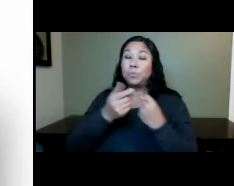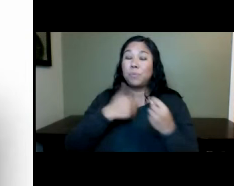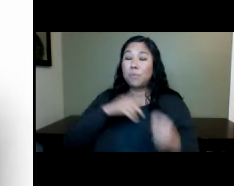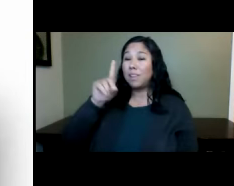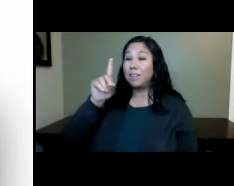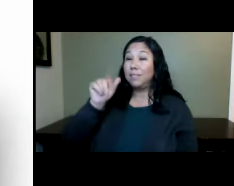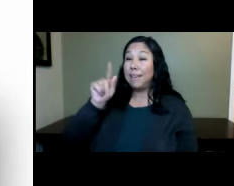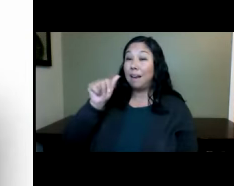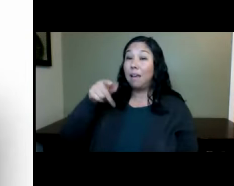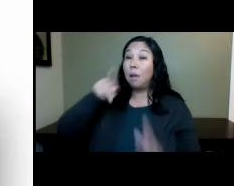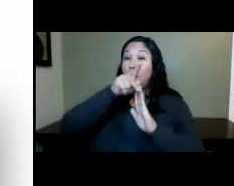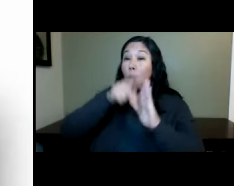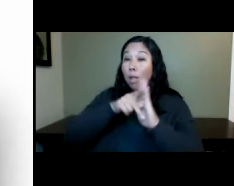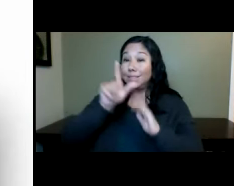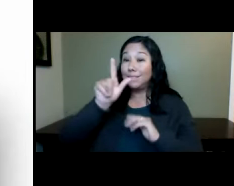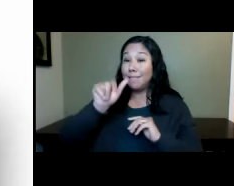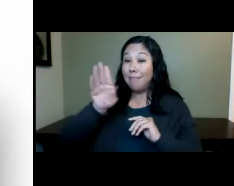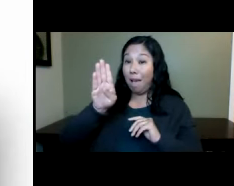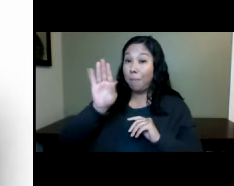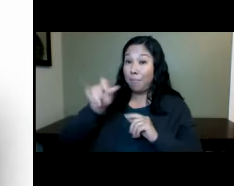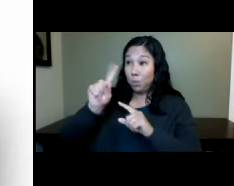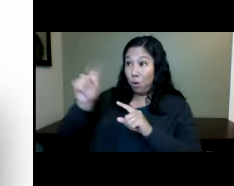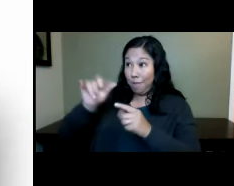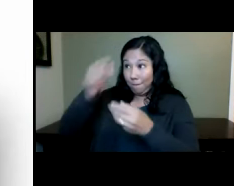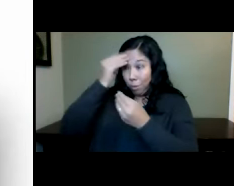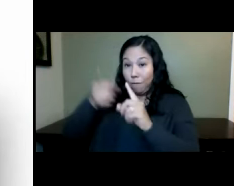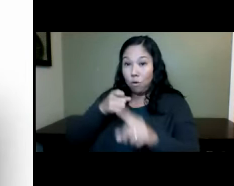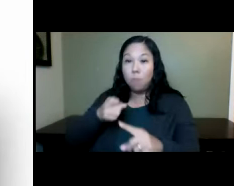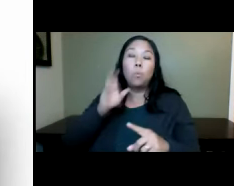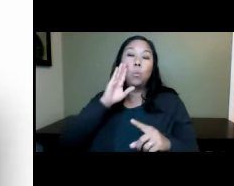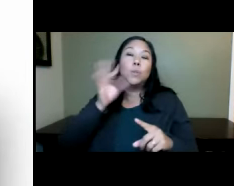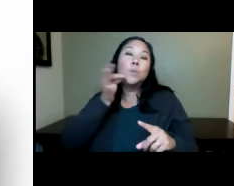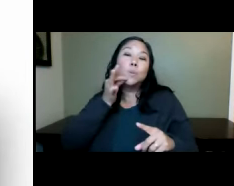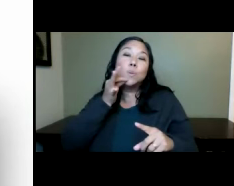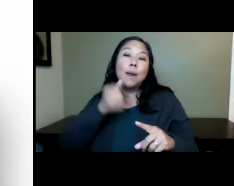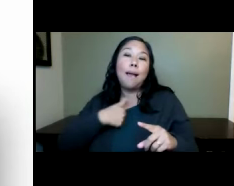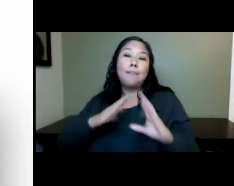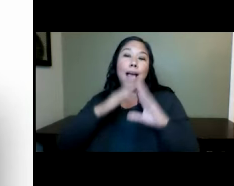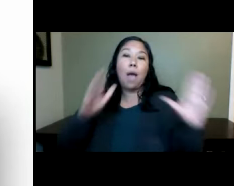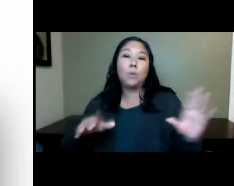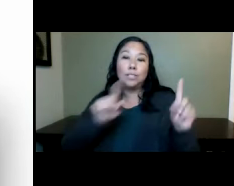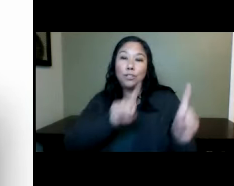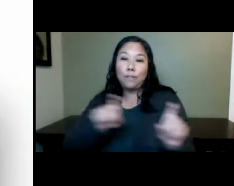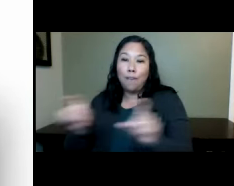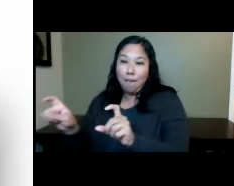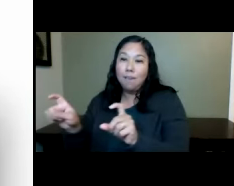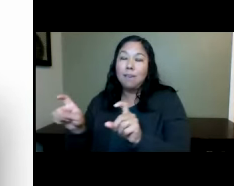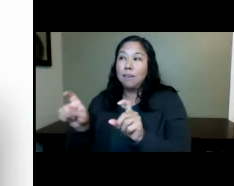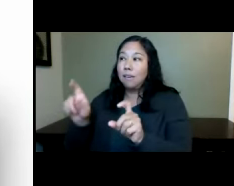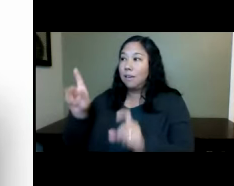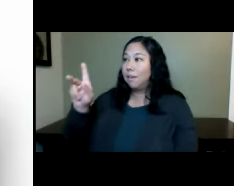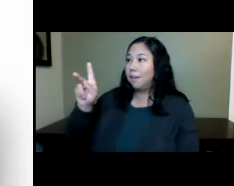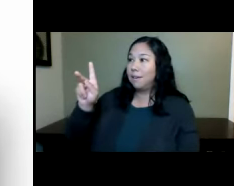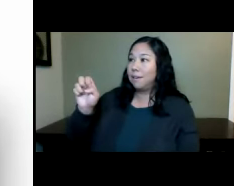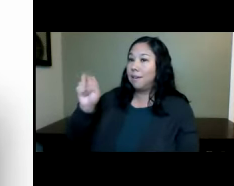of. And there's a household survey that is going to be coming around. And Keni and Tana can probably speak more to that